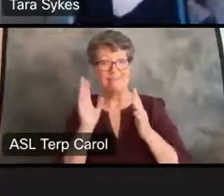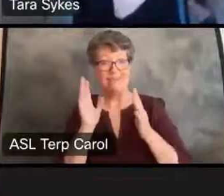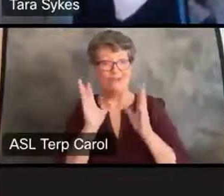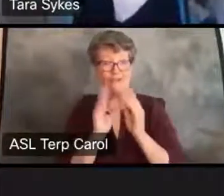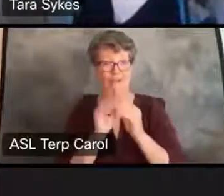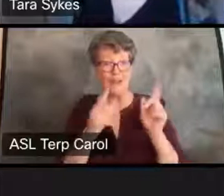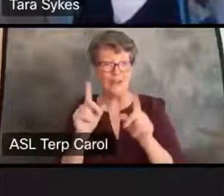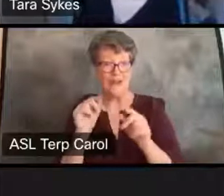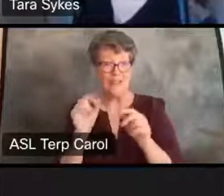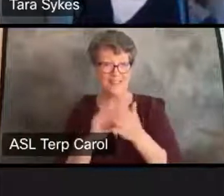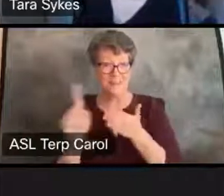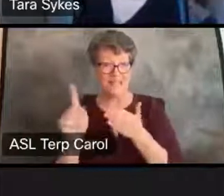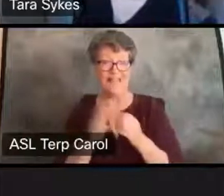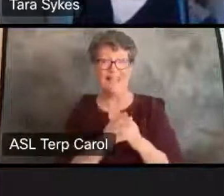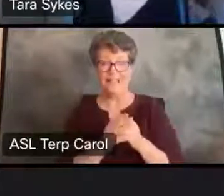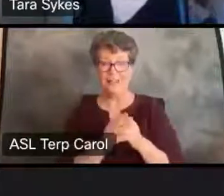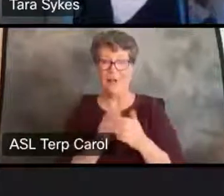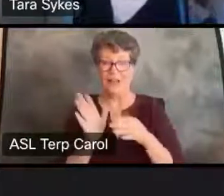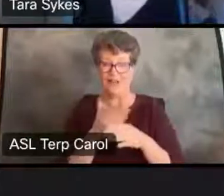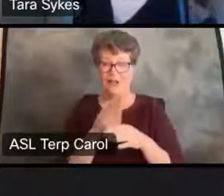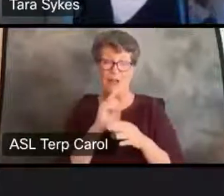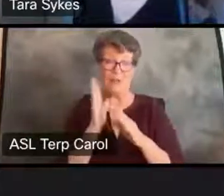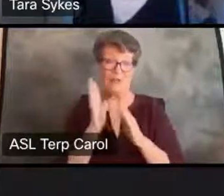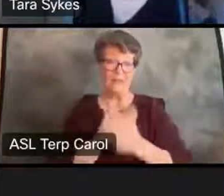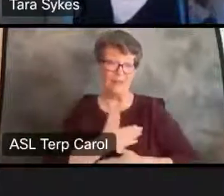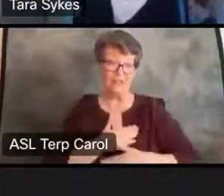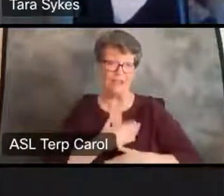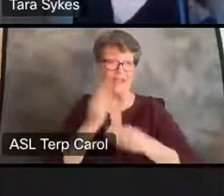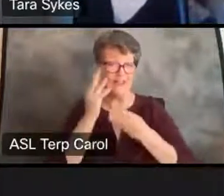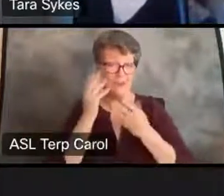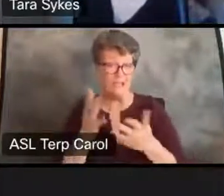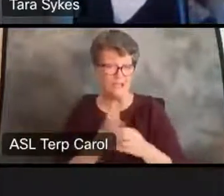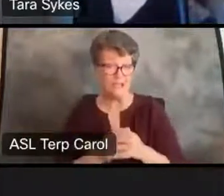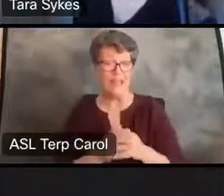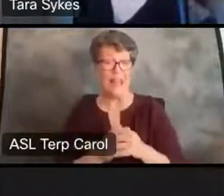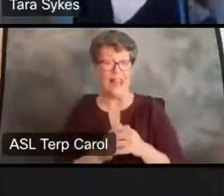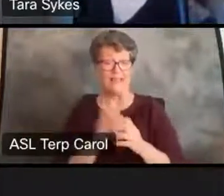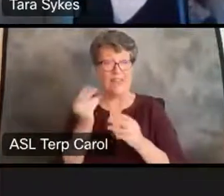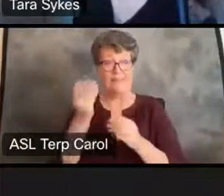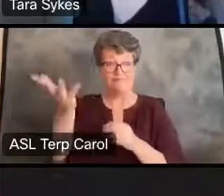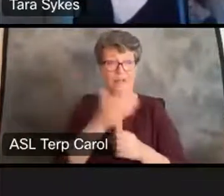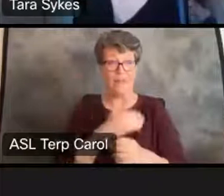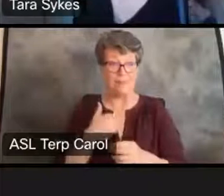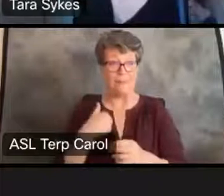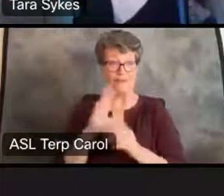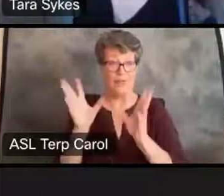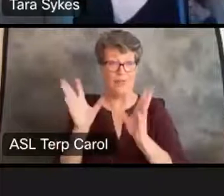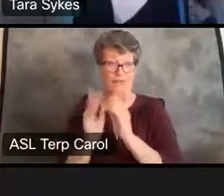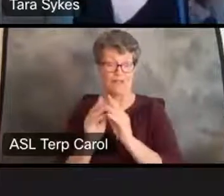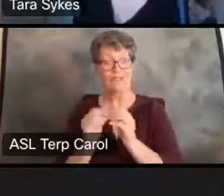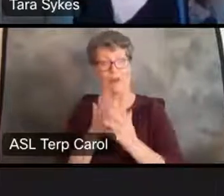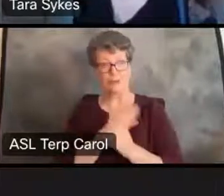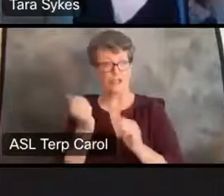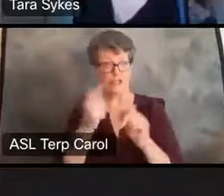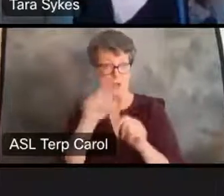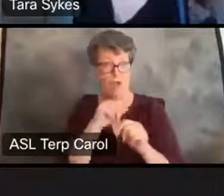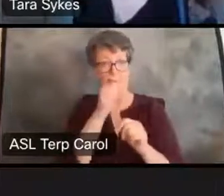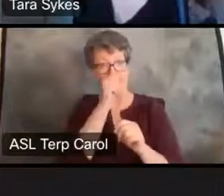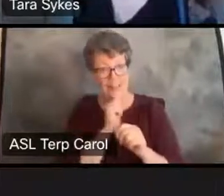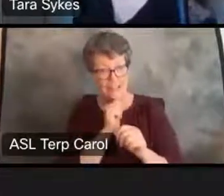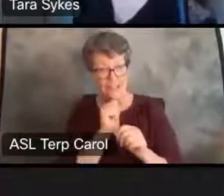the Six Beds Conference that is going on this week. And so I just want to share that they really appreciated the